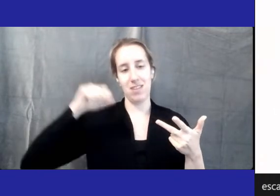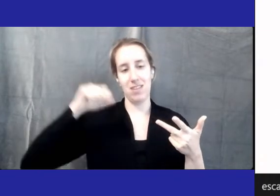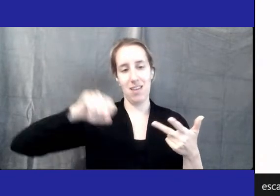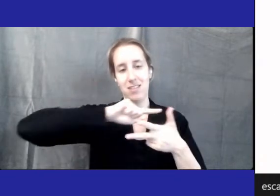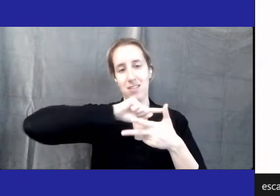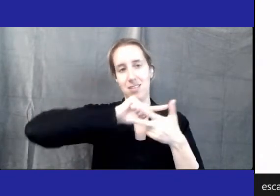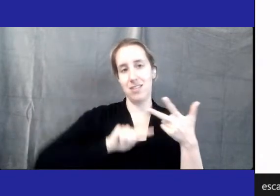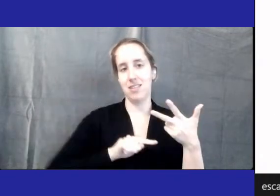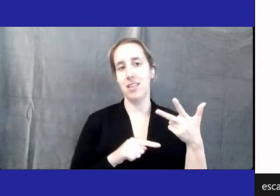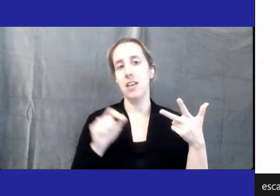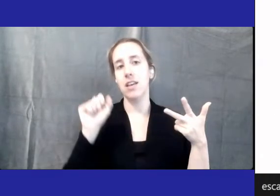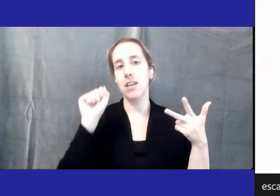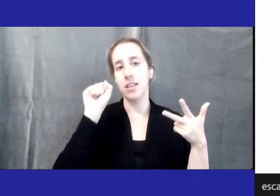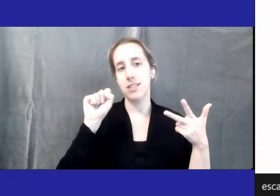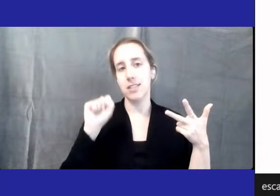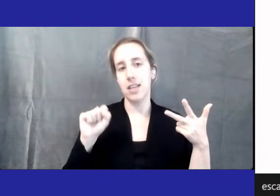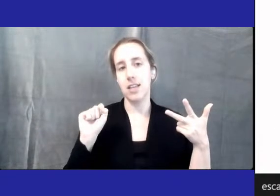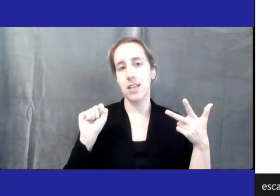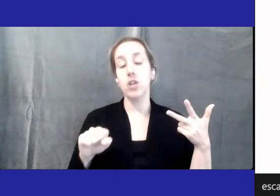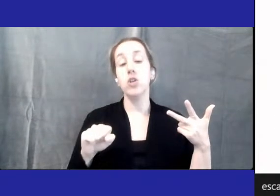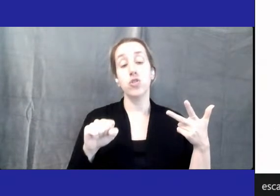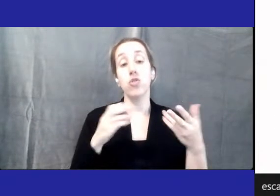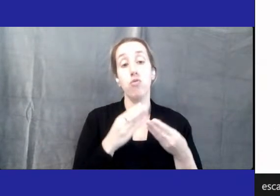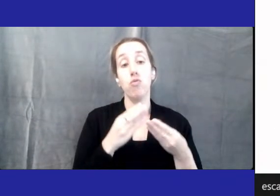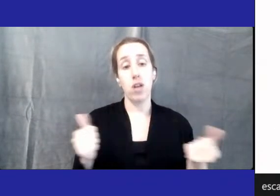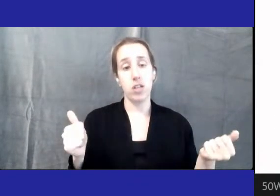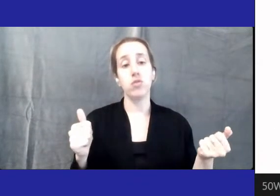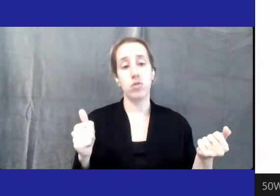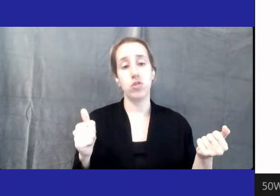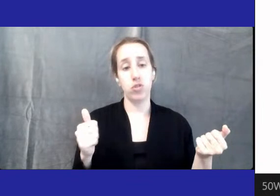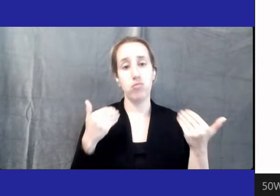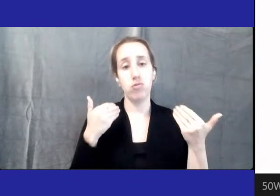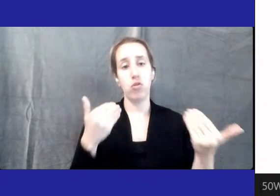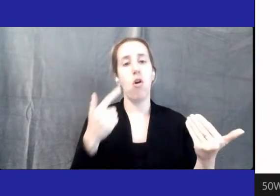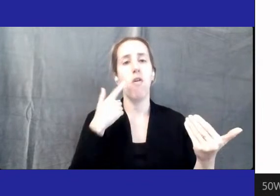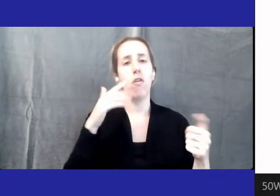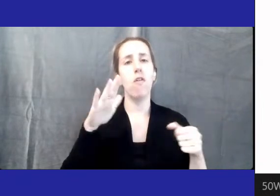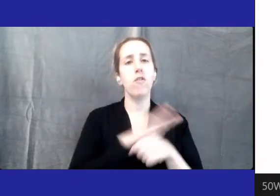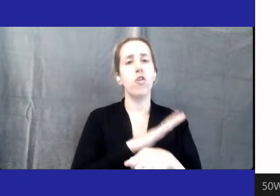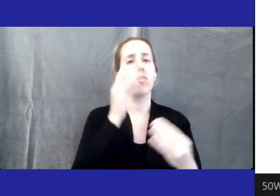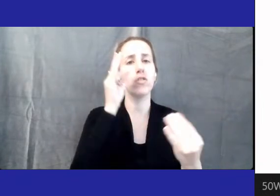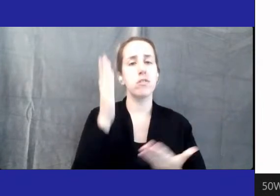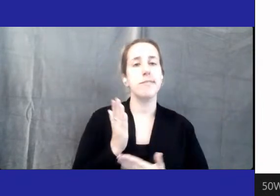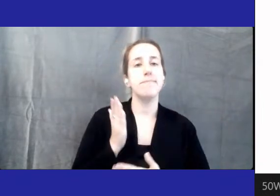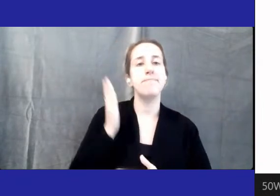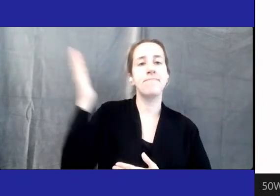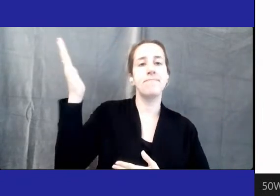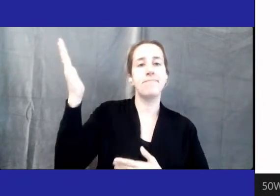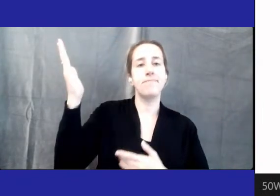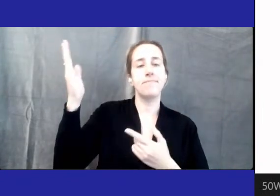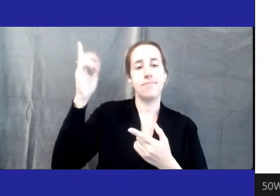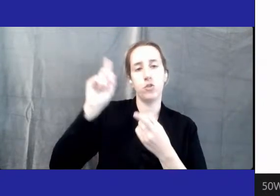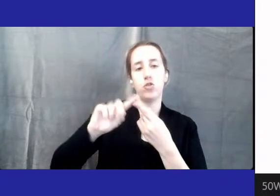the resolution will now go for full consideration to the board. Okay,